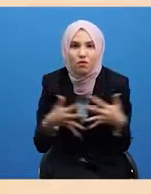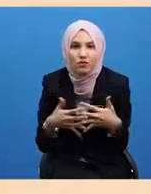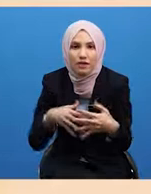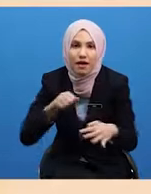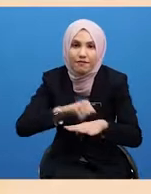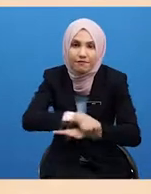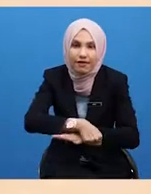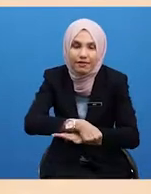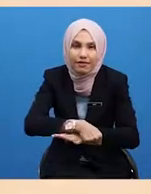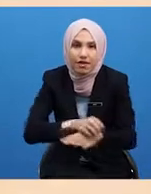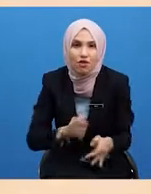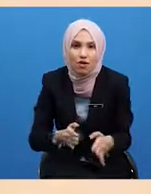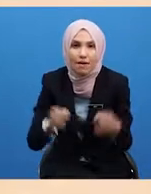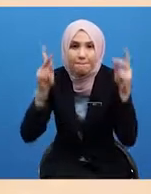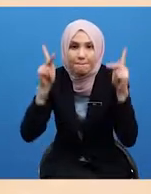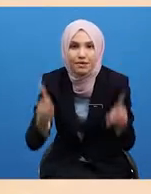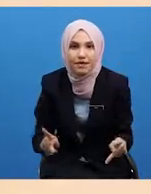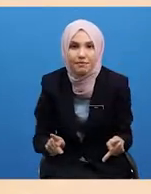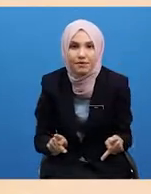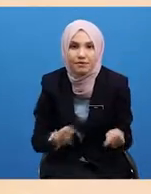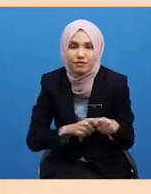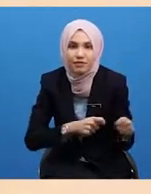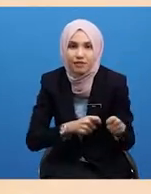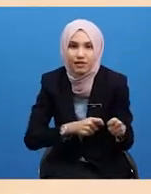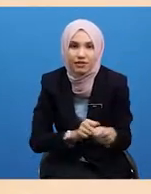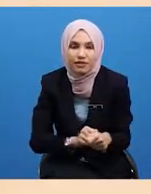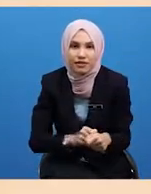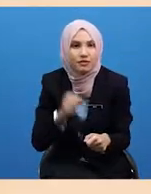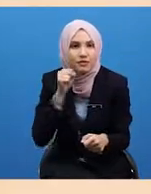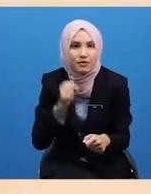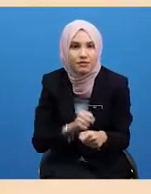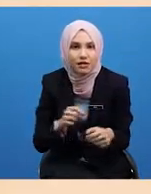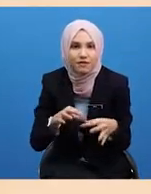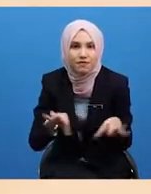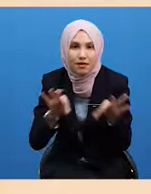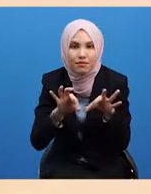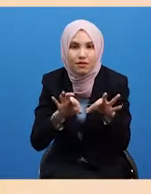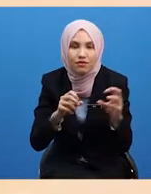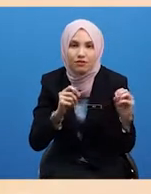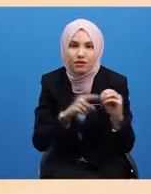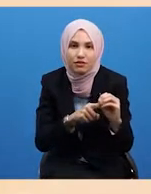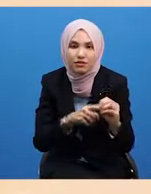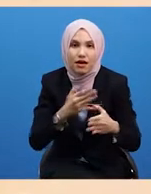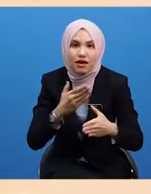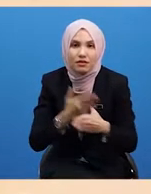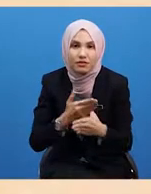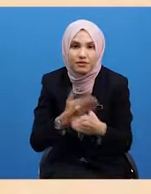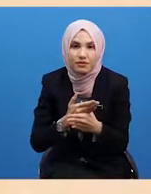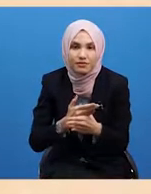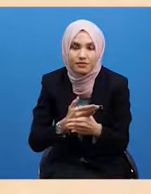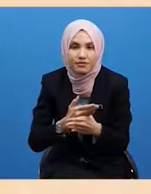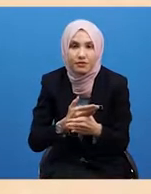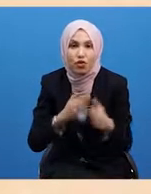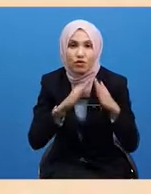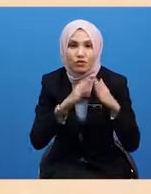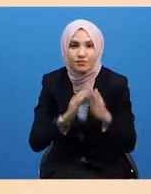Shermans, family who originated from Germany in his own town. Hannah Shermer is